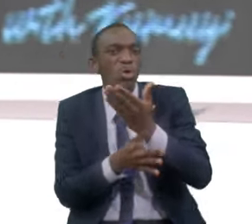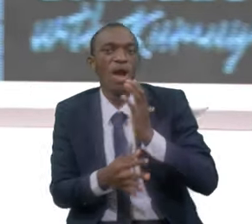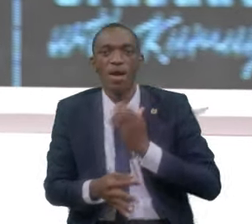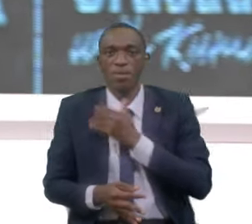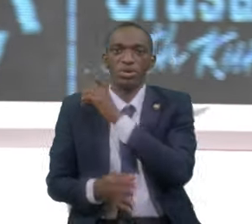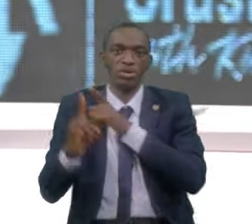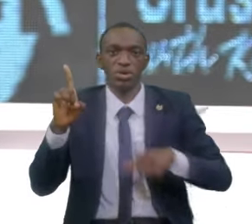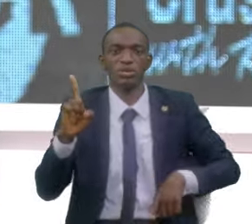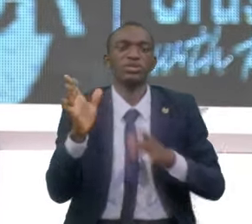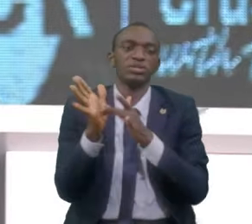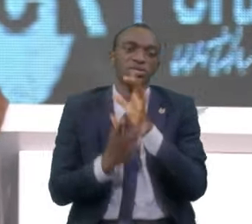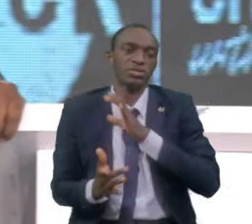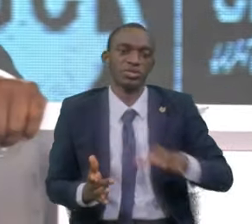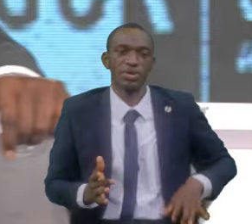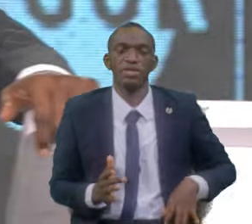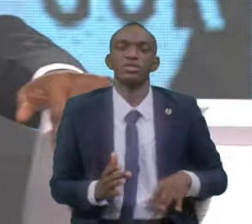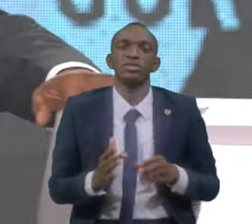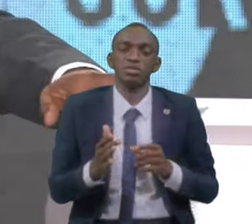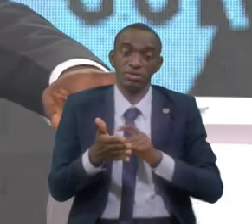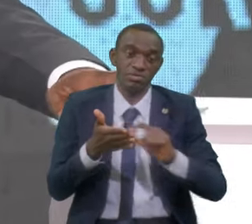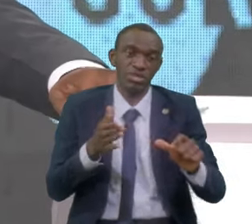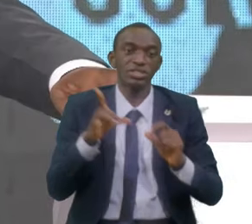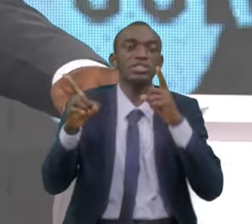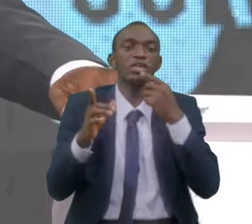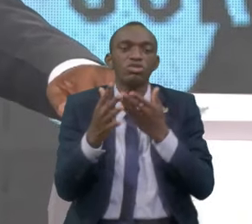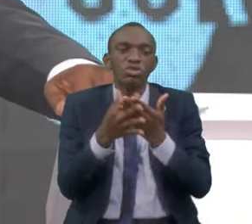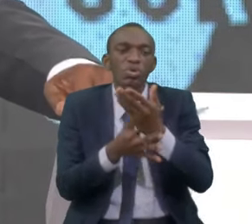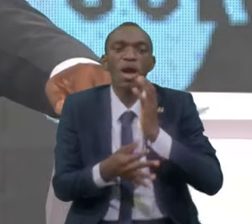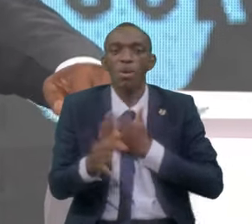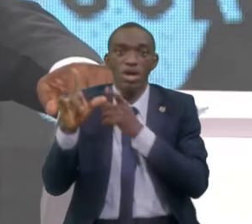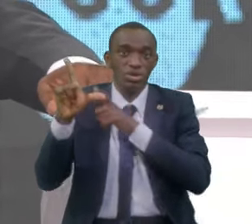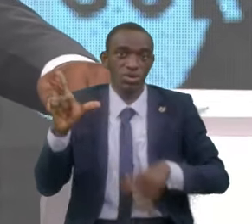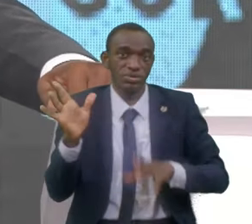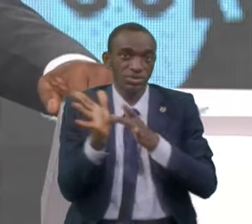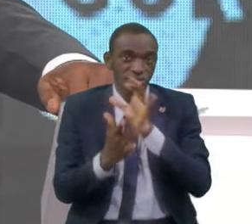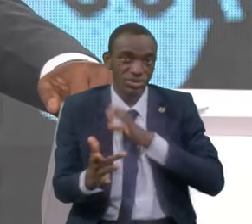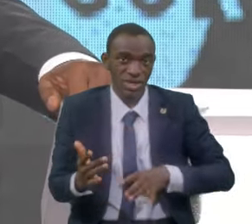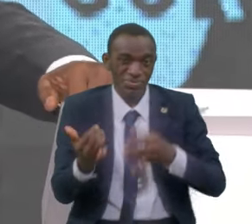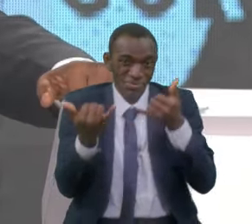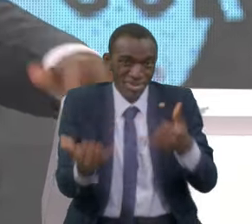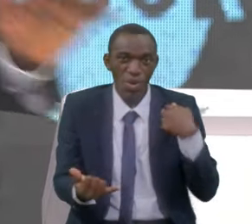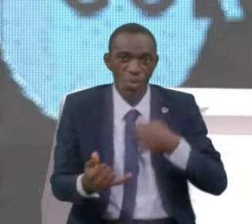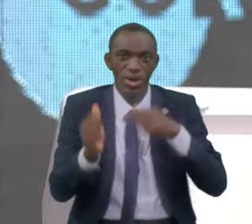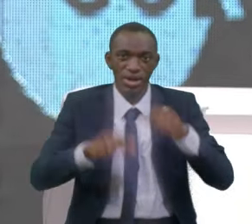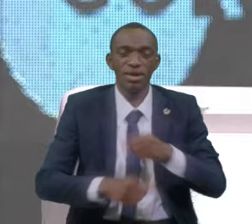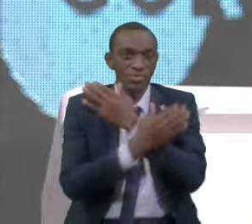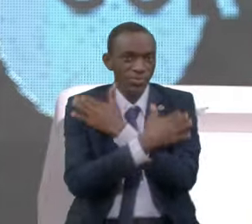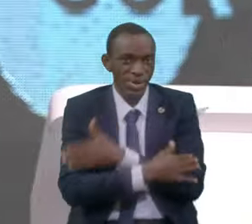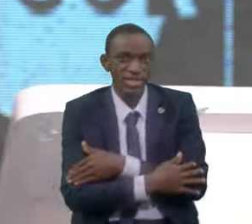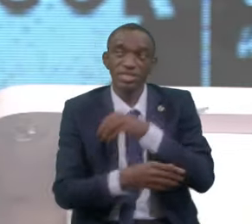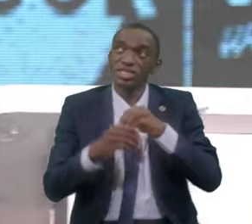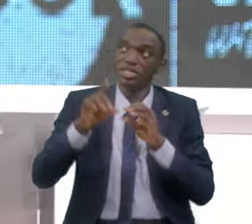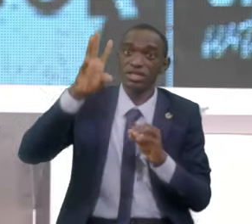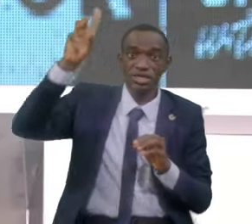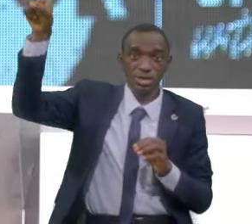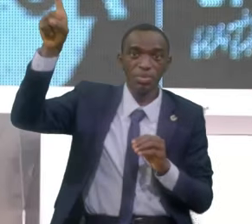It's through our Lord Jesus Christ. Now we can rest in him. Now we can lean on him. Now